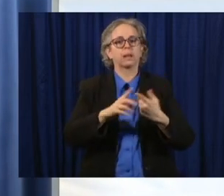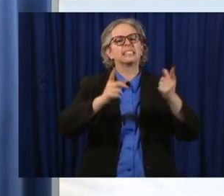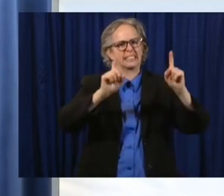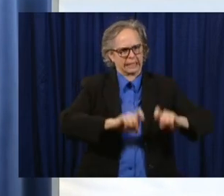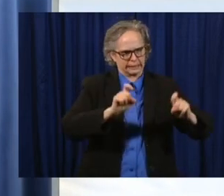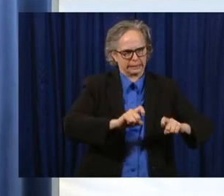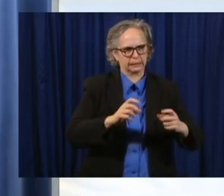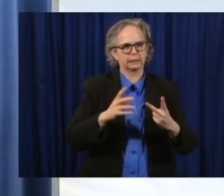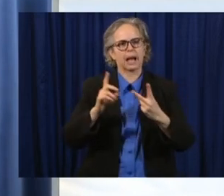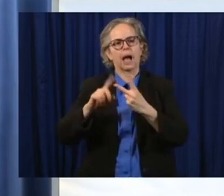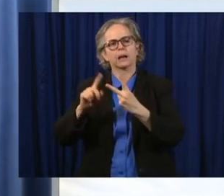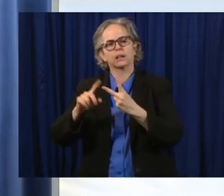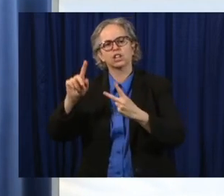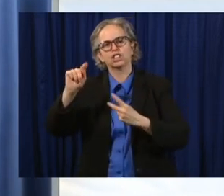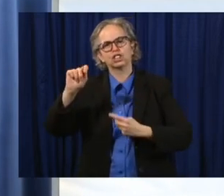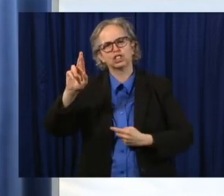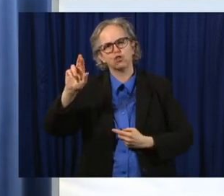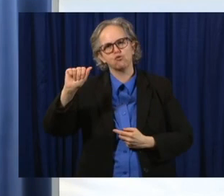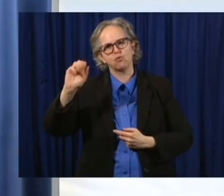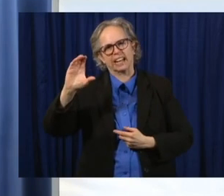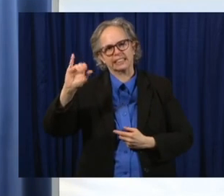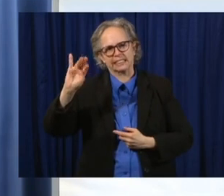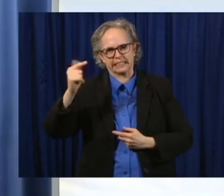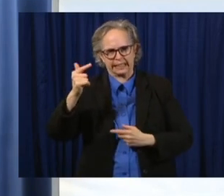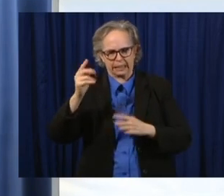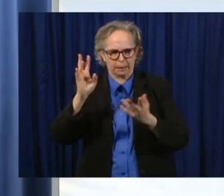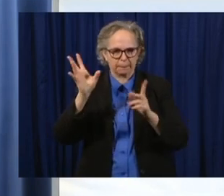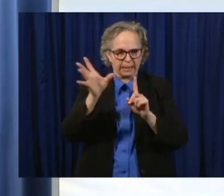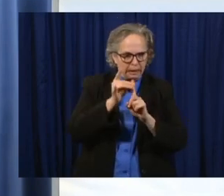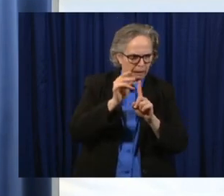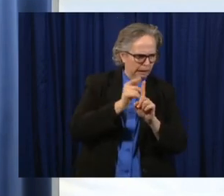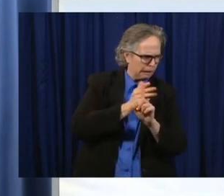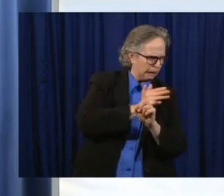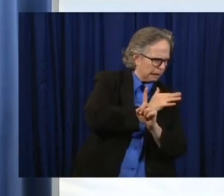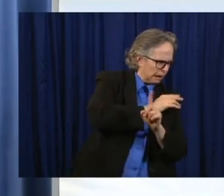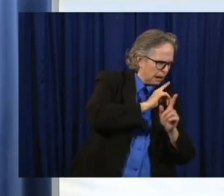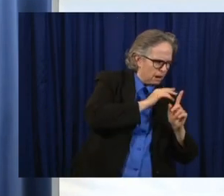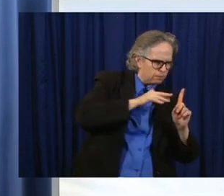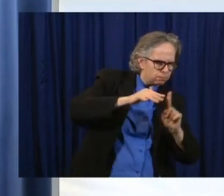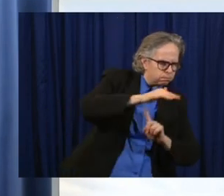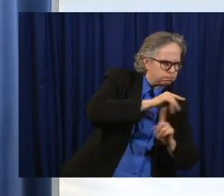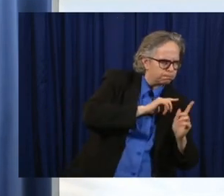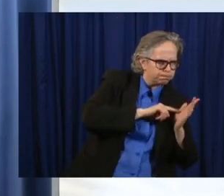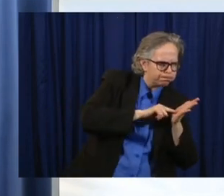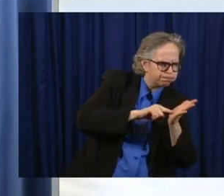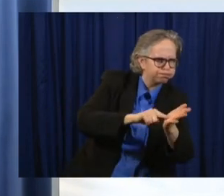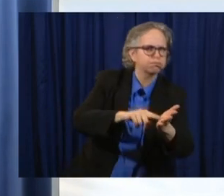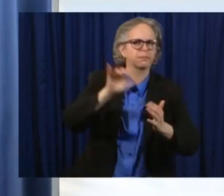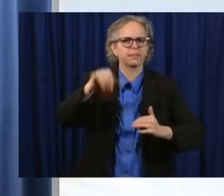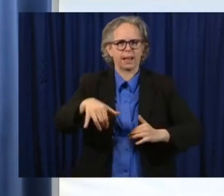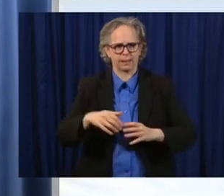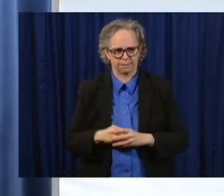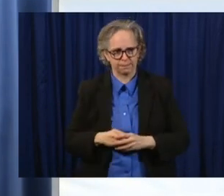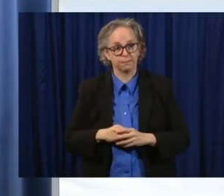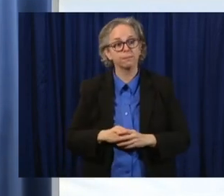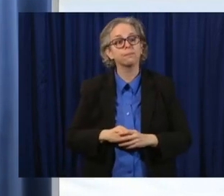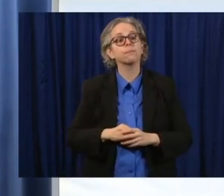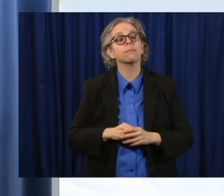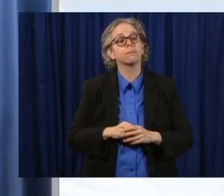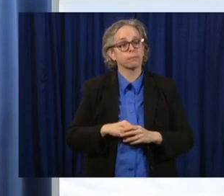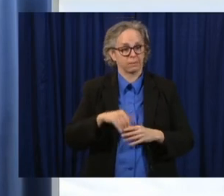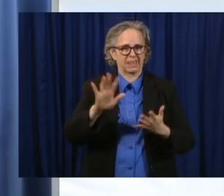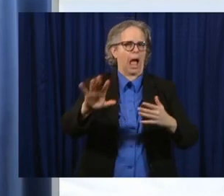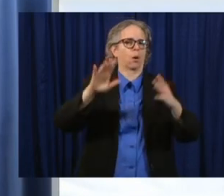We're talking today about increased testing capacity and increased contact exposure tracing. Let me first talk about